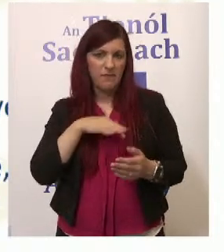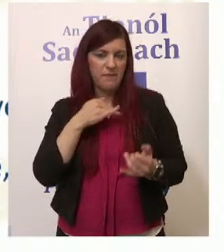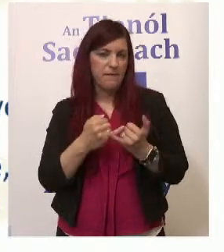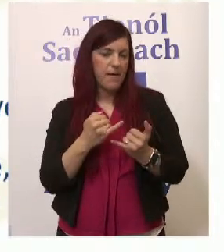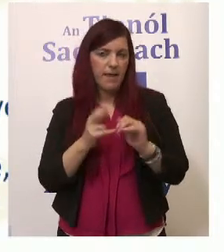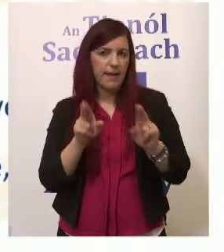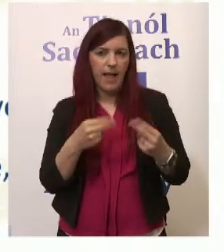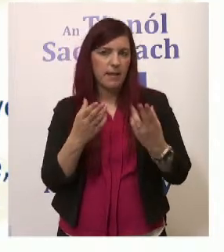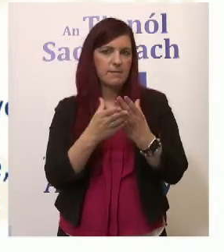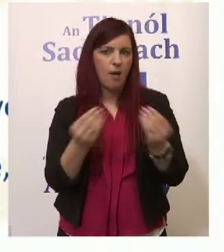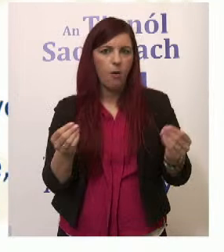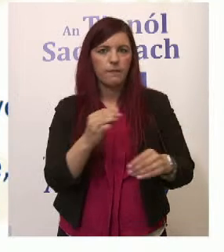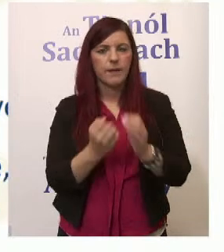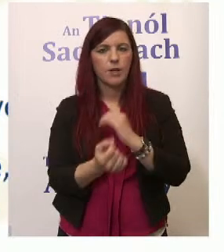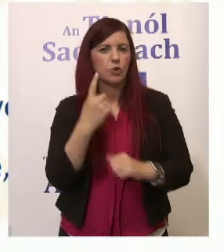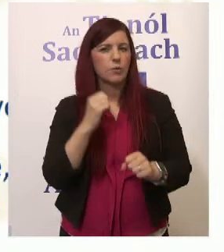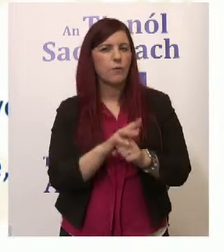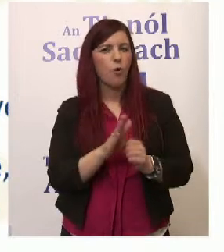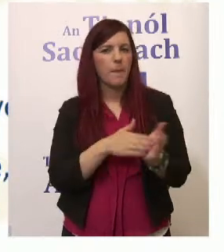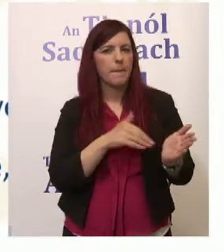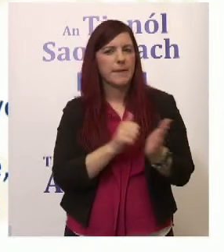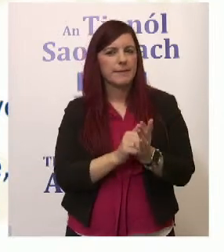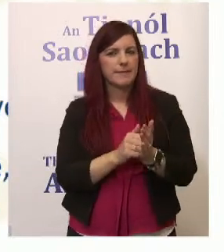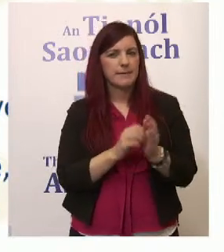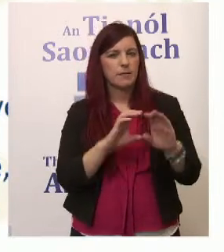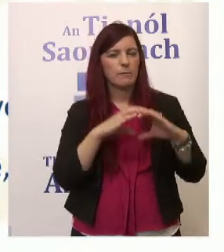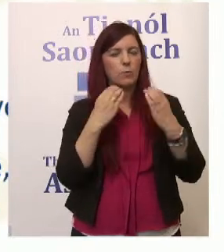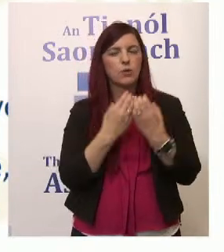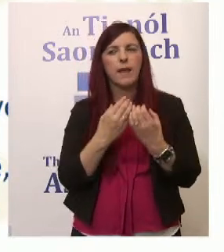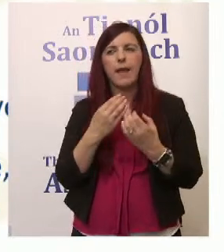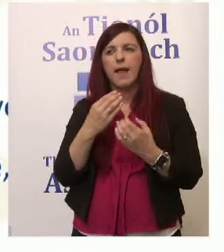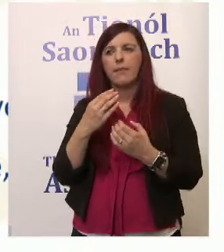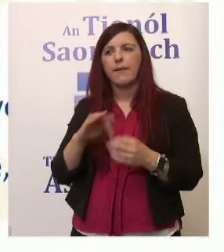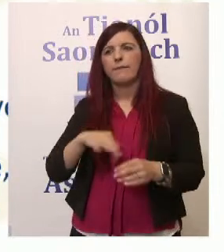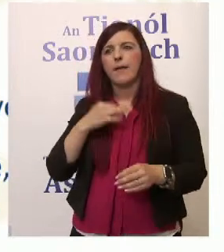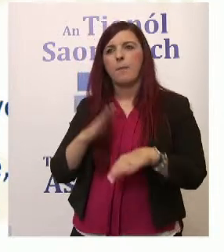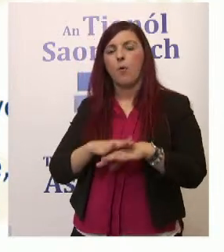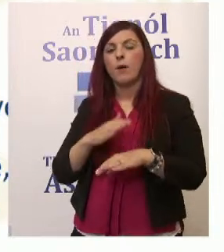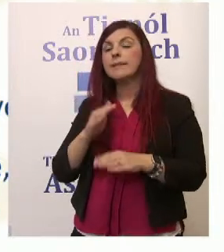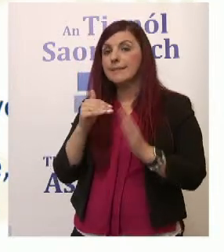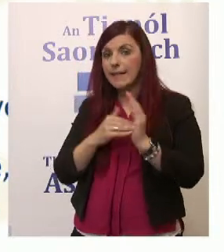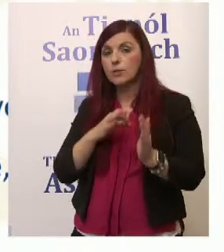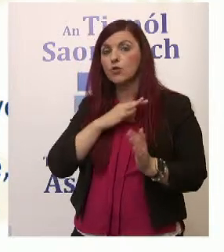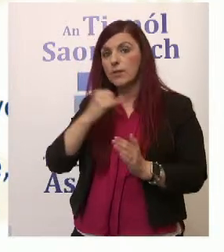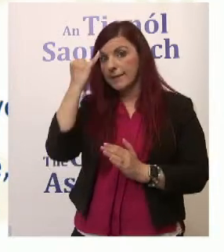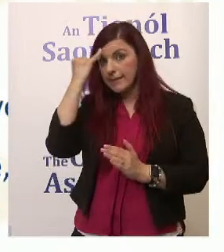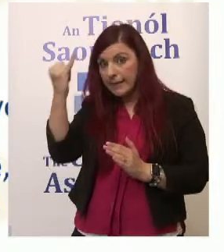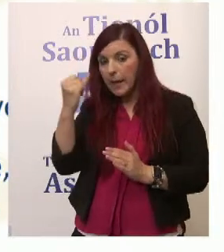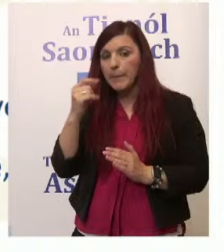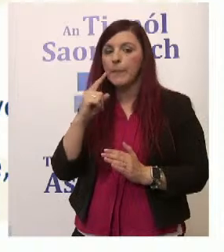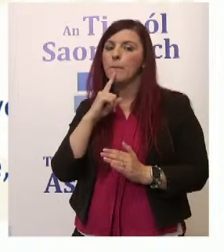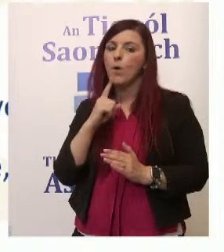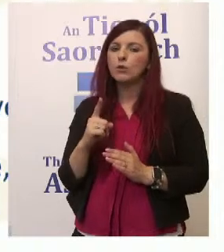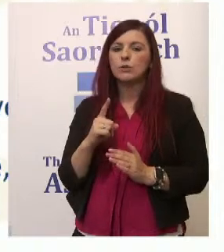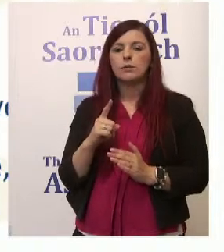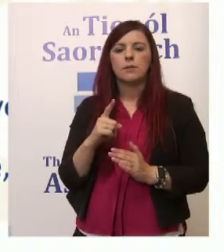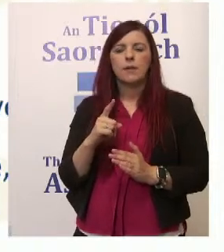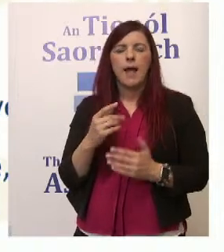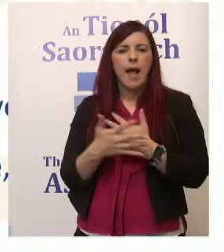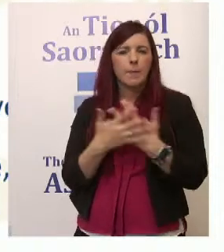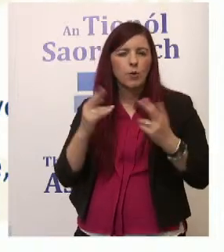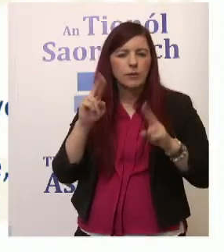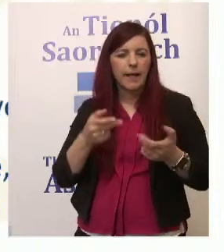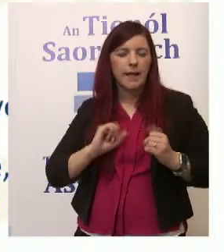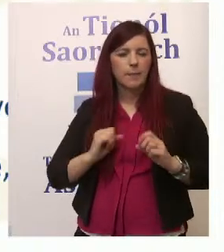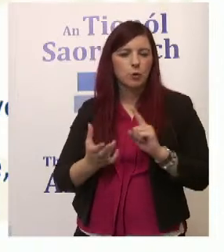business community. There is a sense that the directly elected mayor is probably a good thing in principle, but there's also the sense that there will be